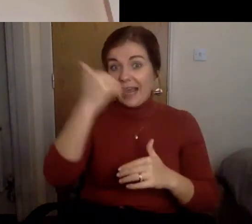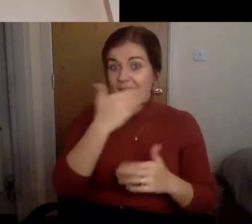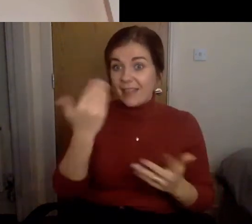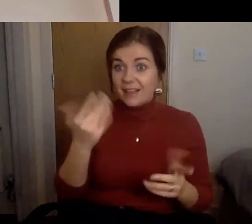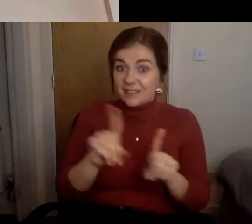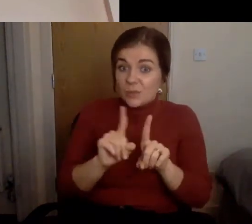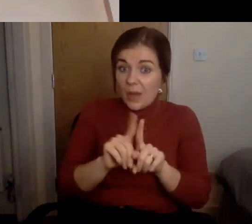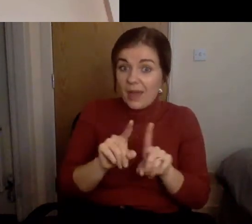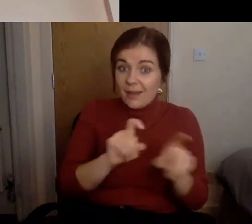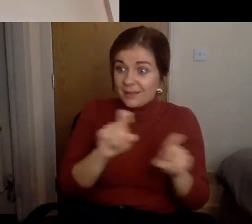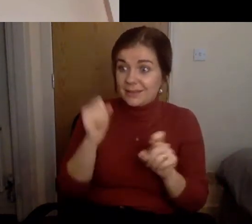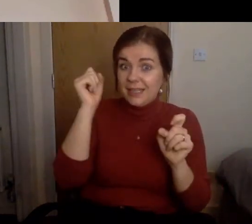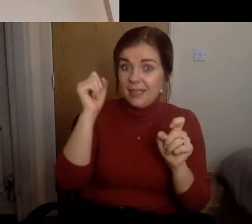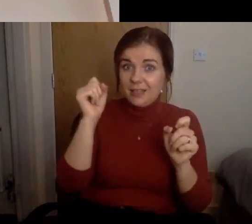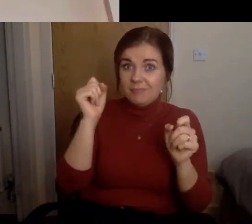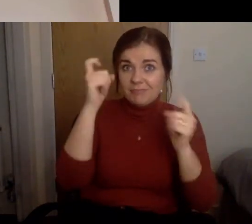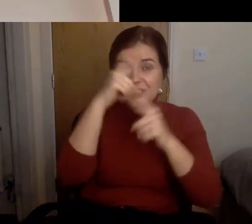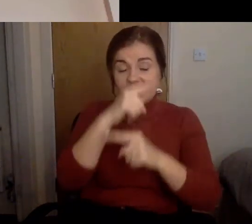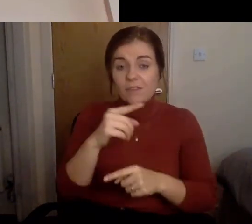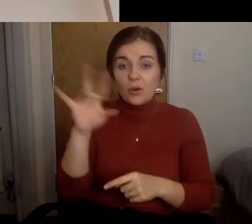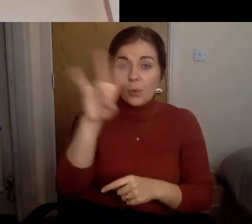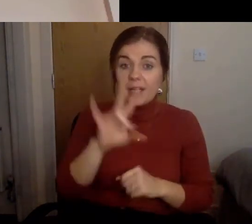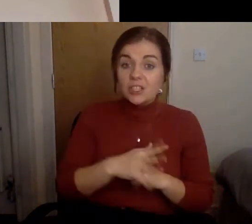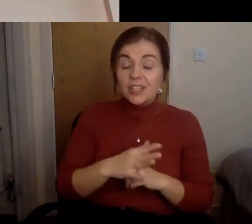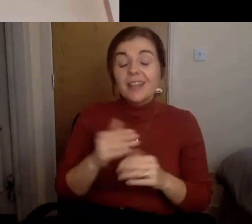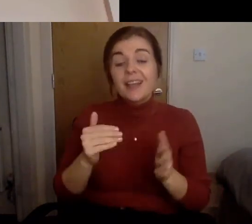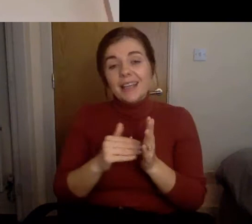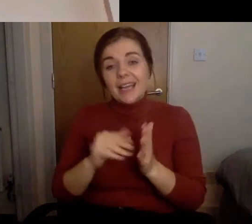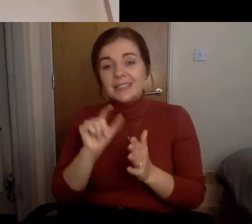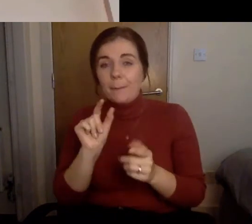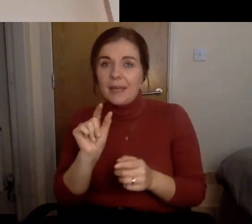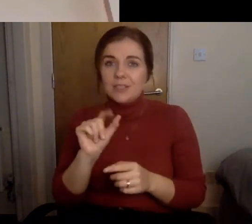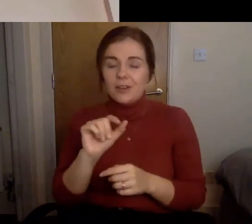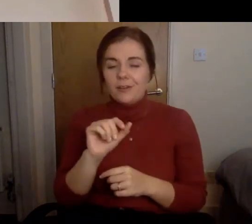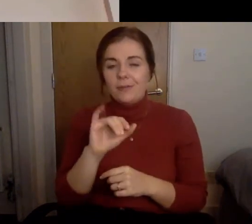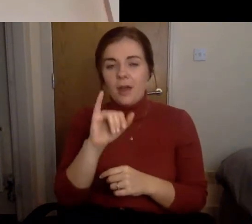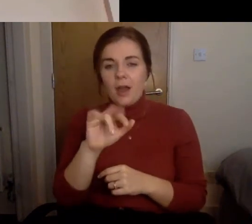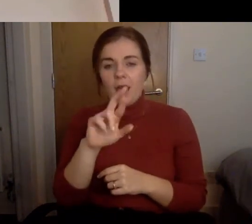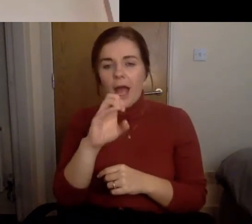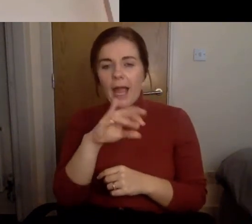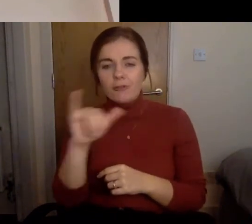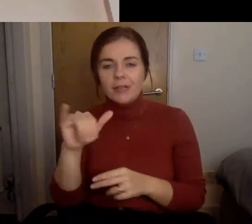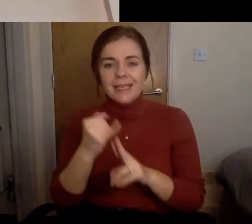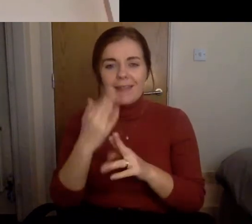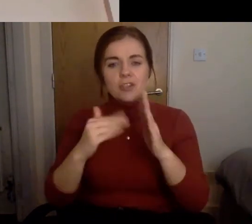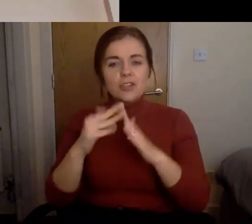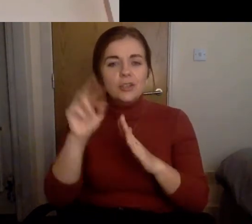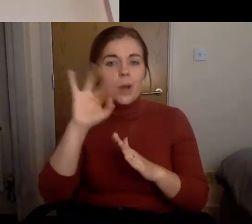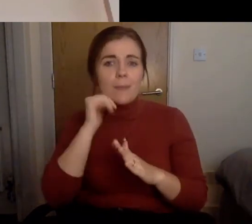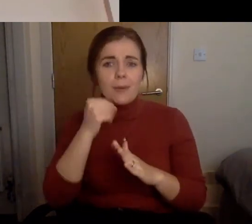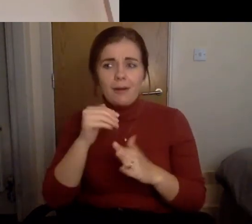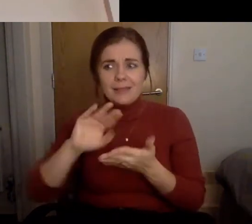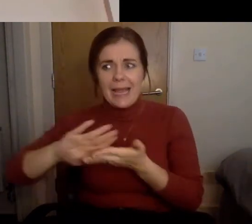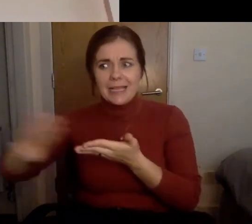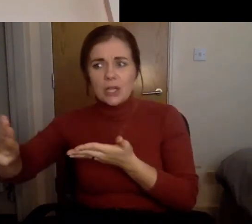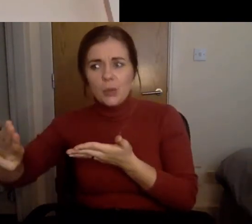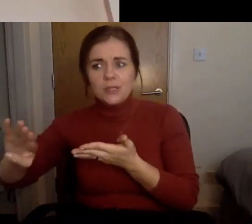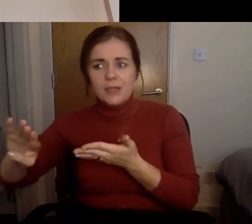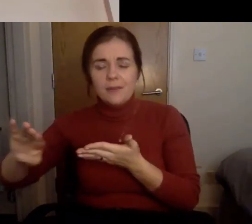know, and there is the irony as well within the church of the fact of how exclusive it is in terms of women as well, considering how fundamental women were in